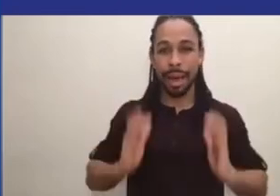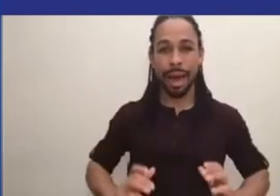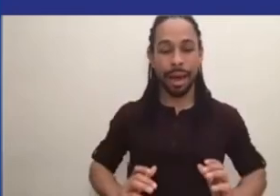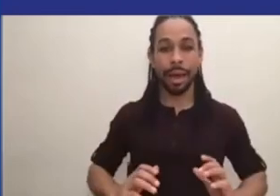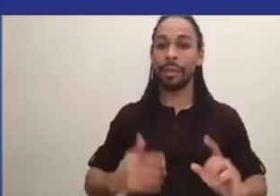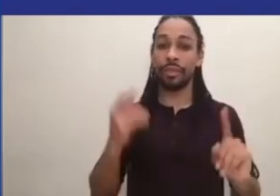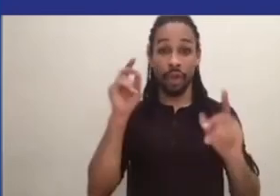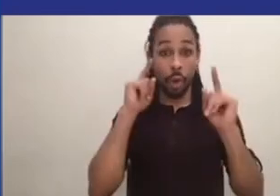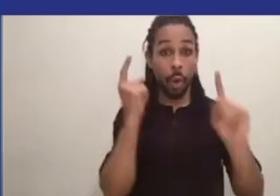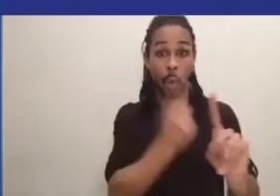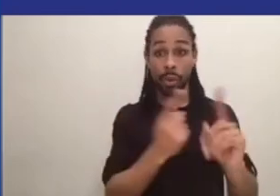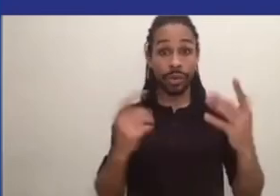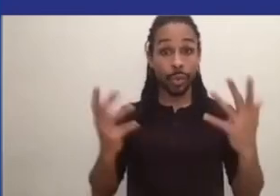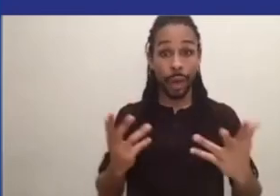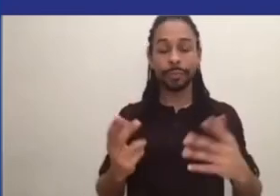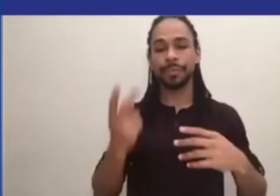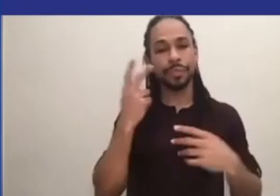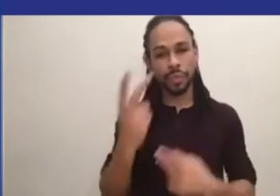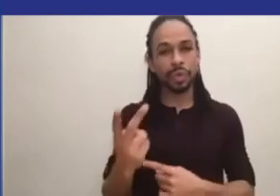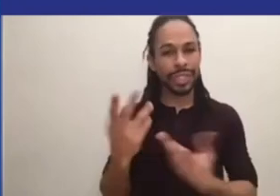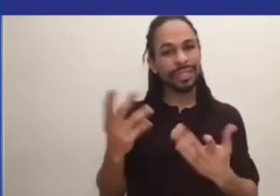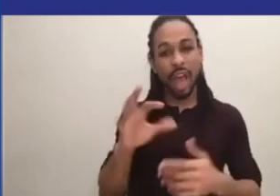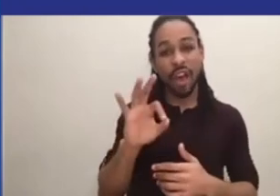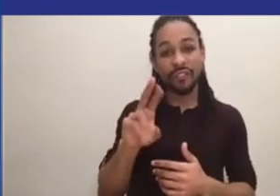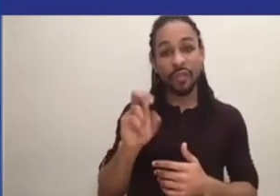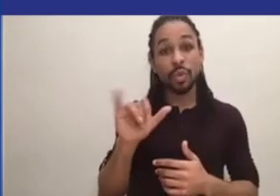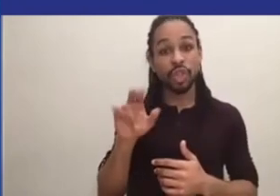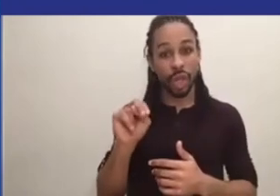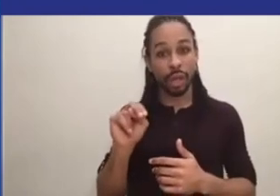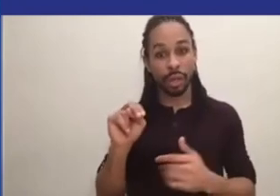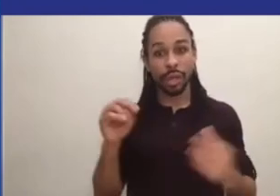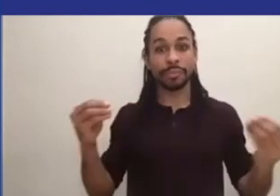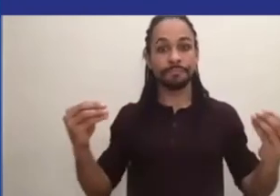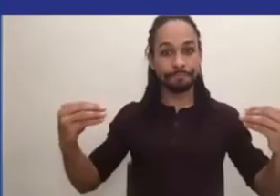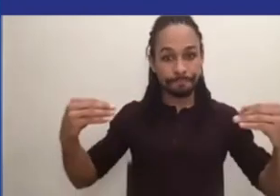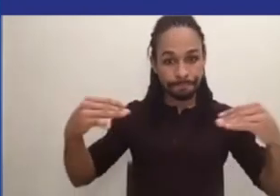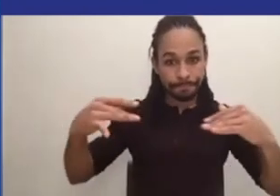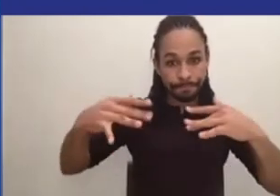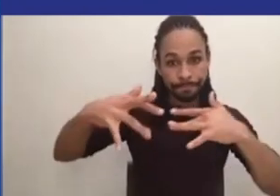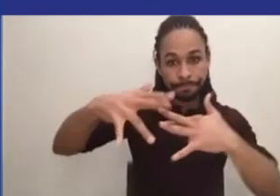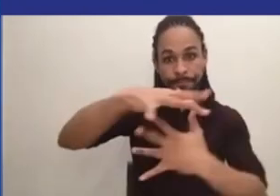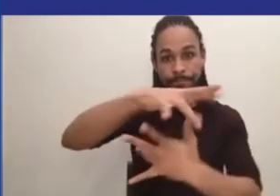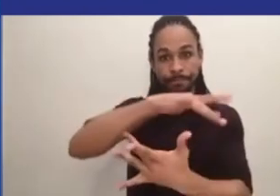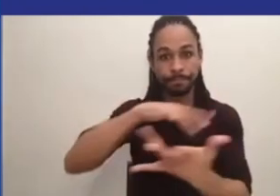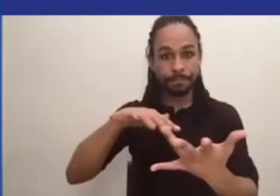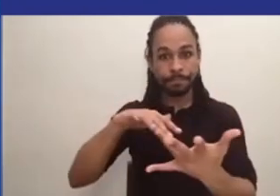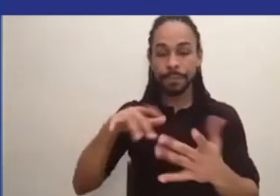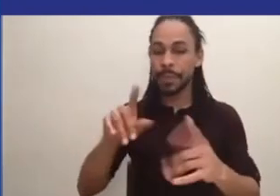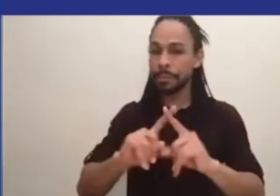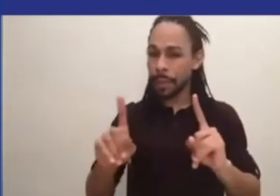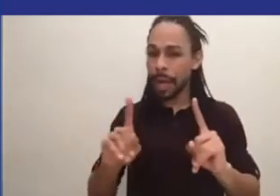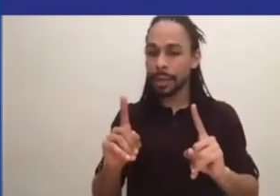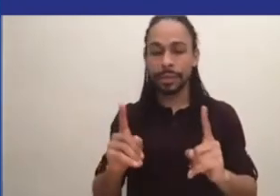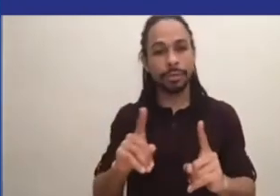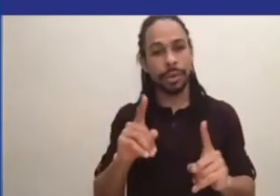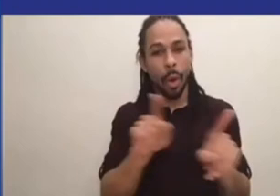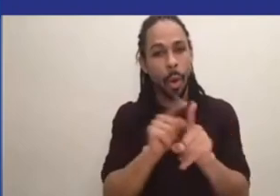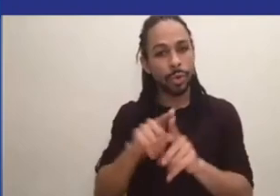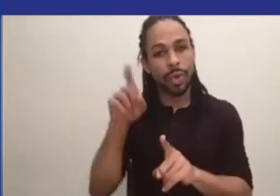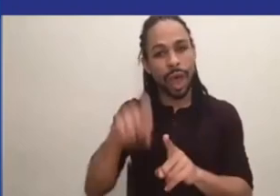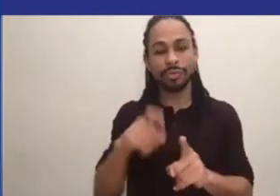a fusion of, you know, like, but no, it's a way to uphold integrity